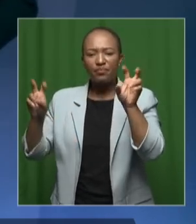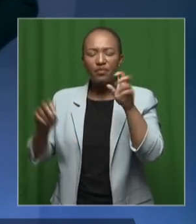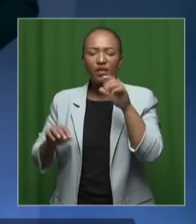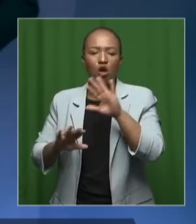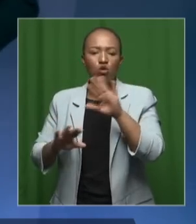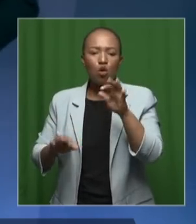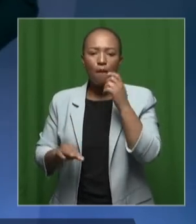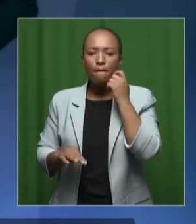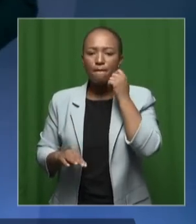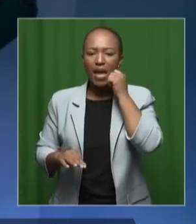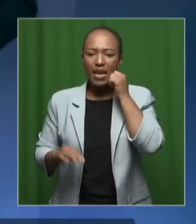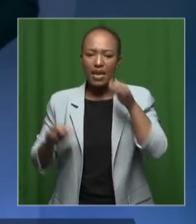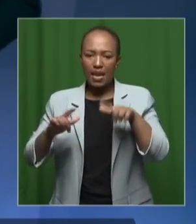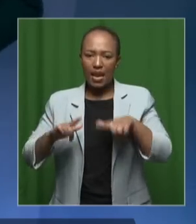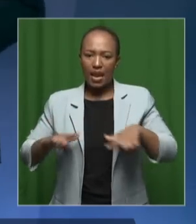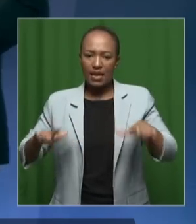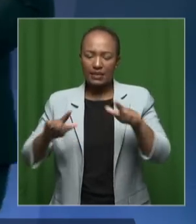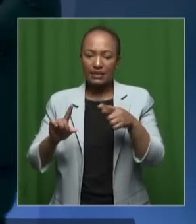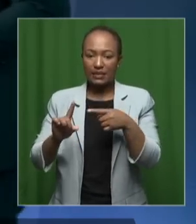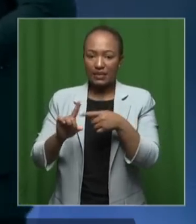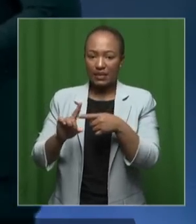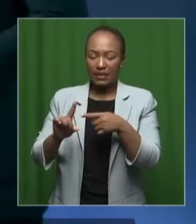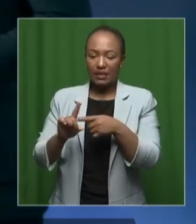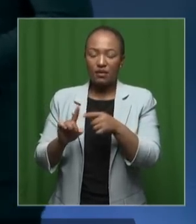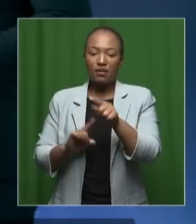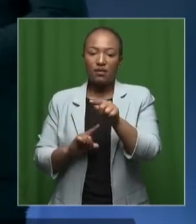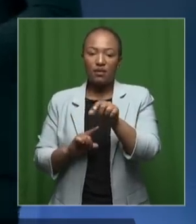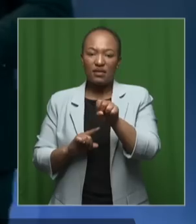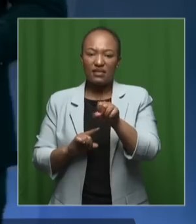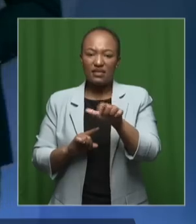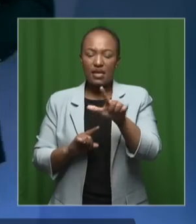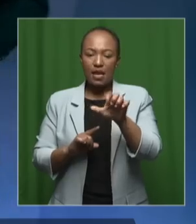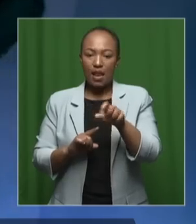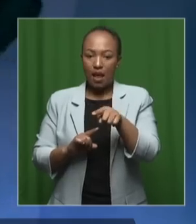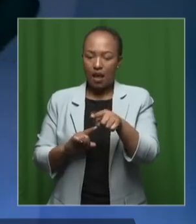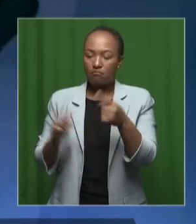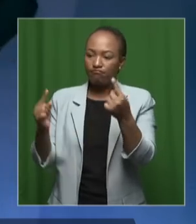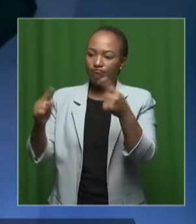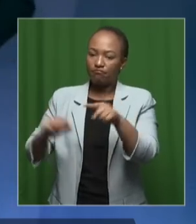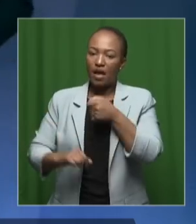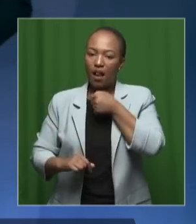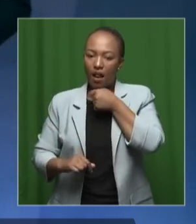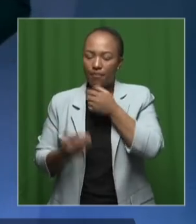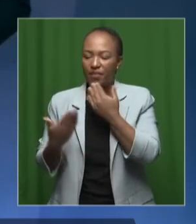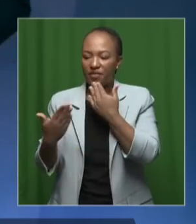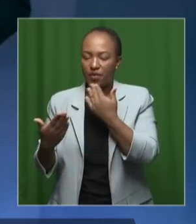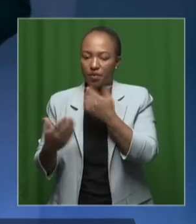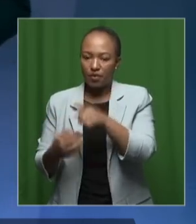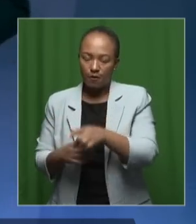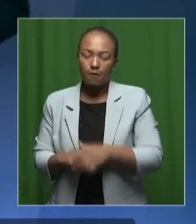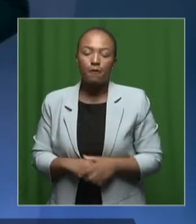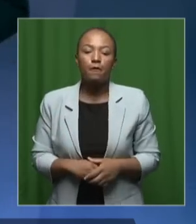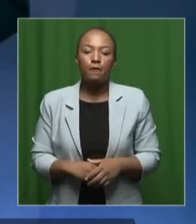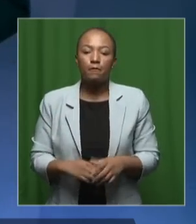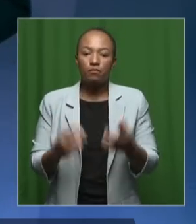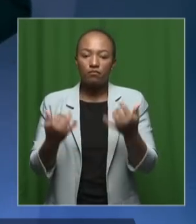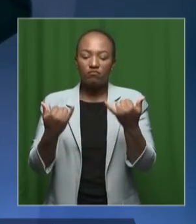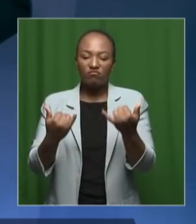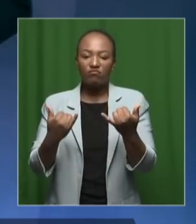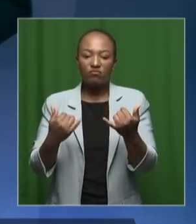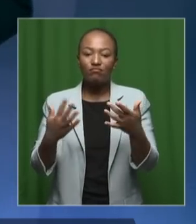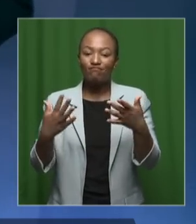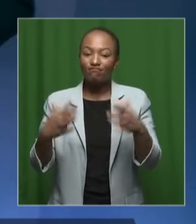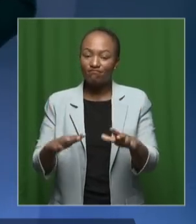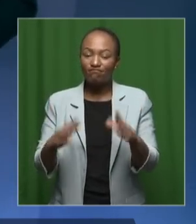to our producer, Tsile Khaswane there. Indeed, Blaine. All right, and this is, of course, where we get the ball rolling. And speaking to us